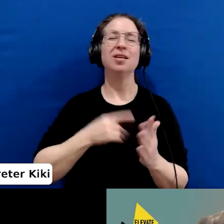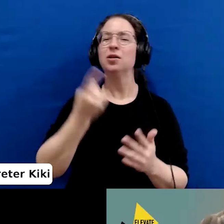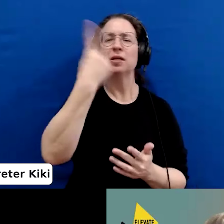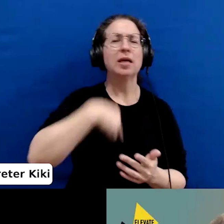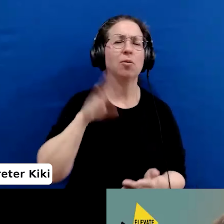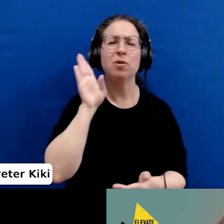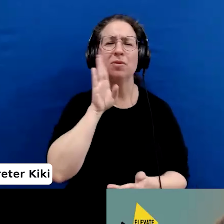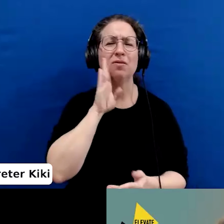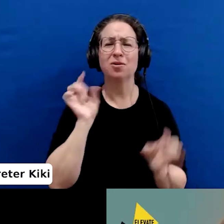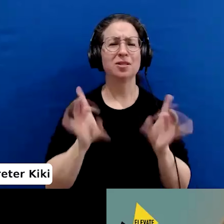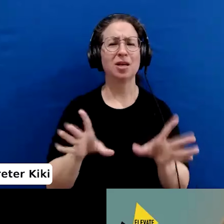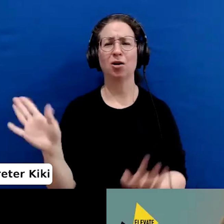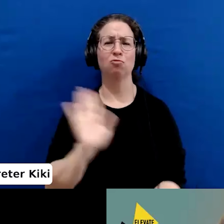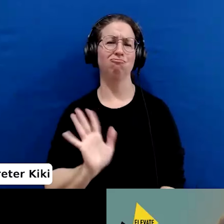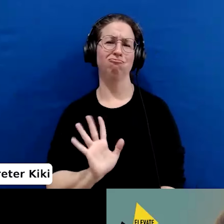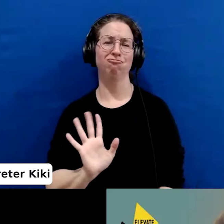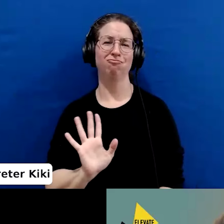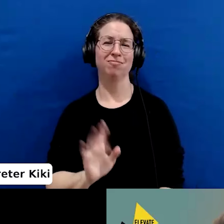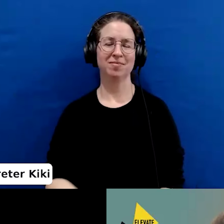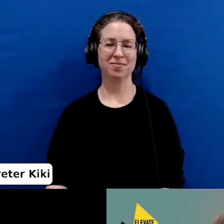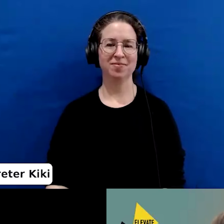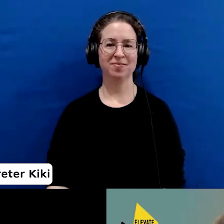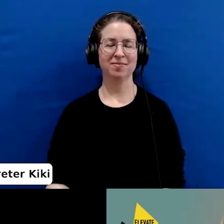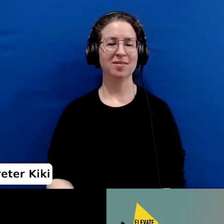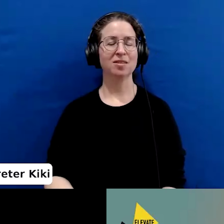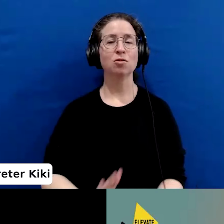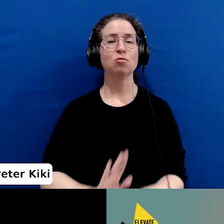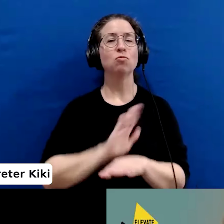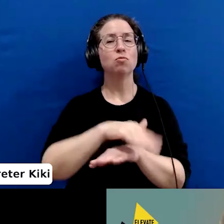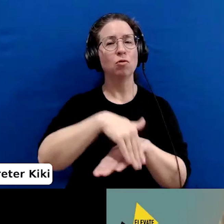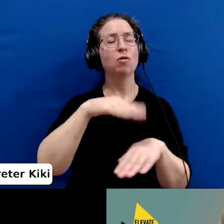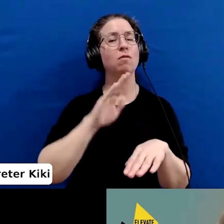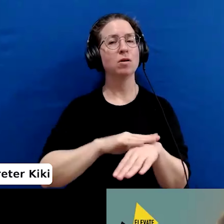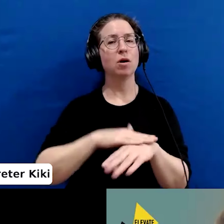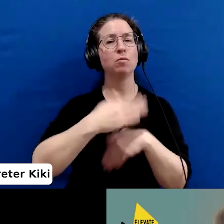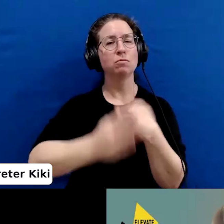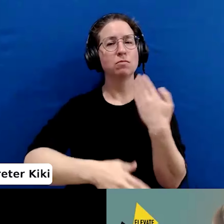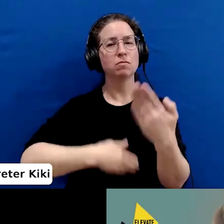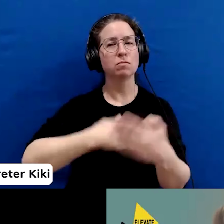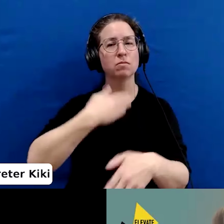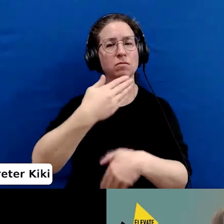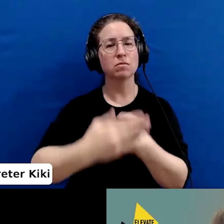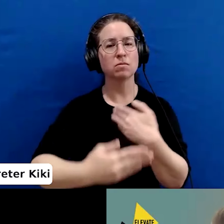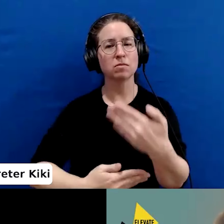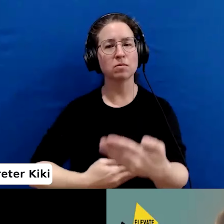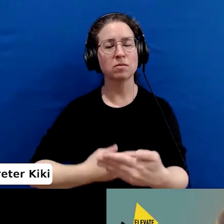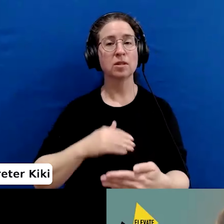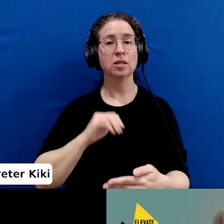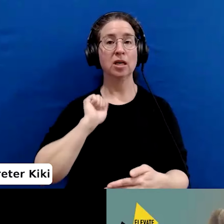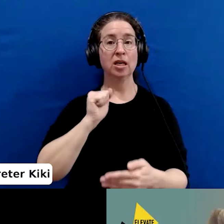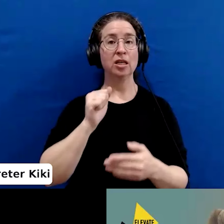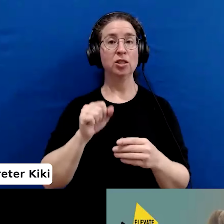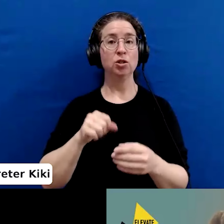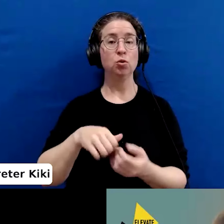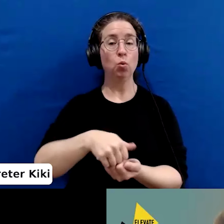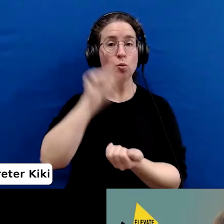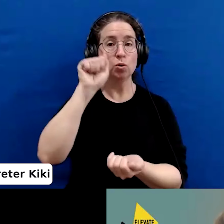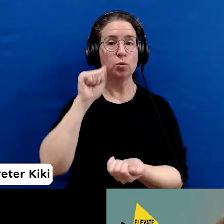before you even start. This happens over time. As long as you're enrolled, the degree needs to be eligible. That is the